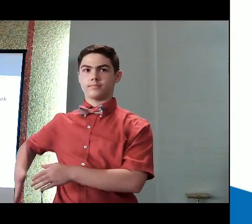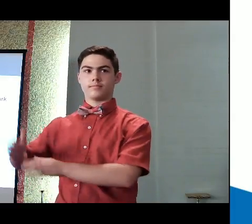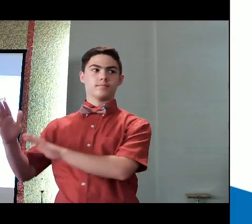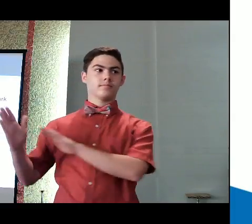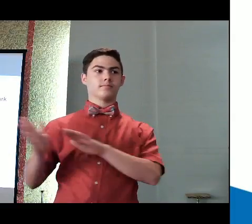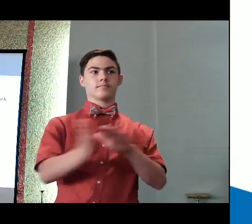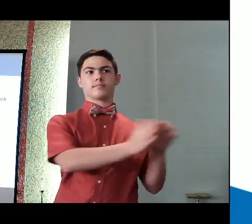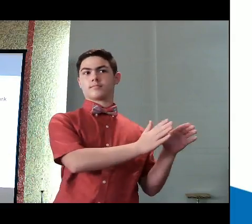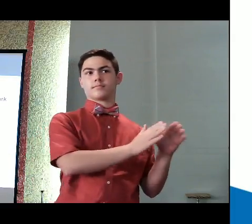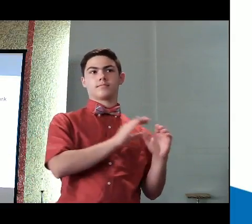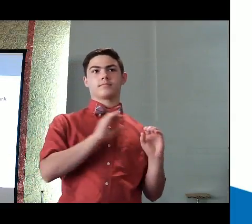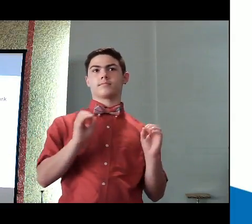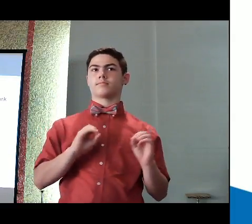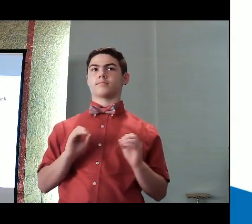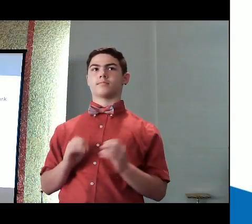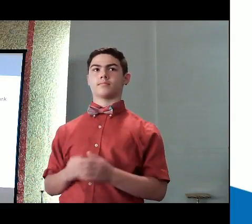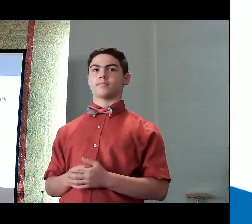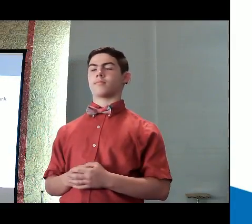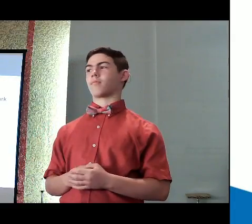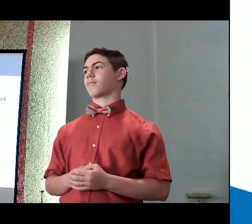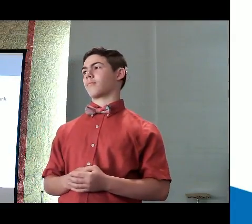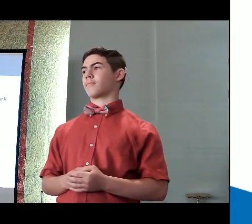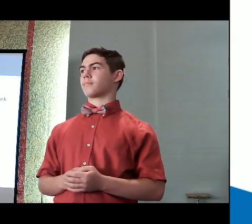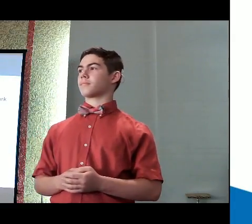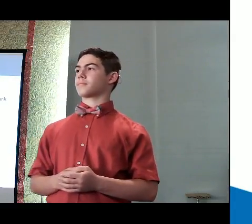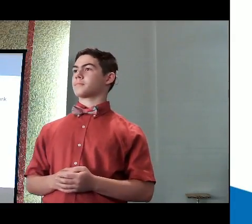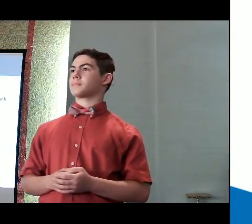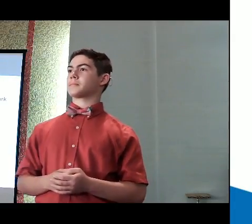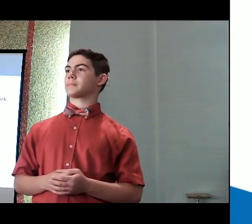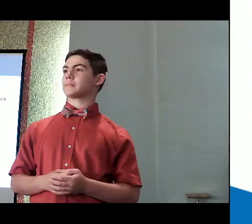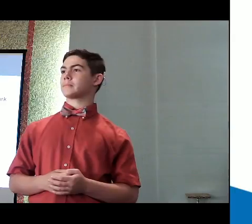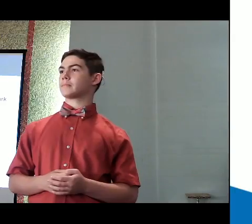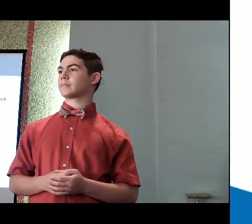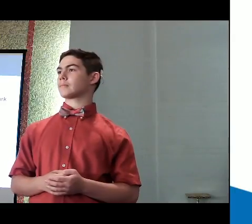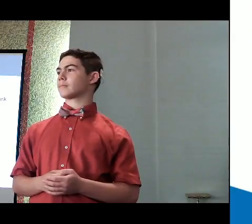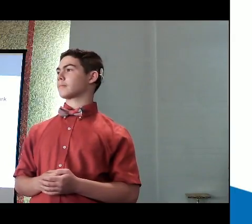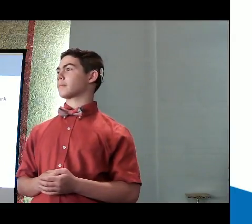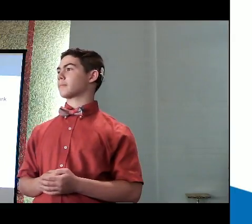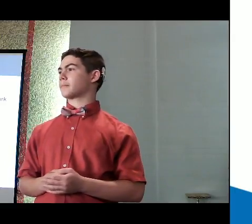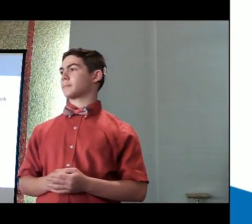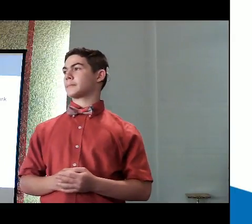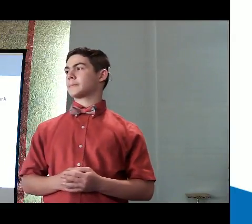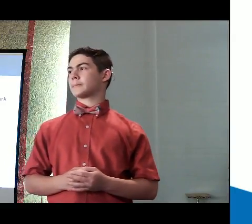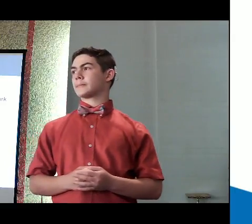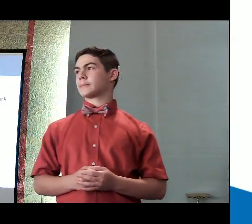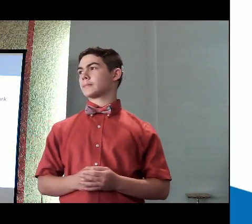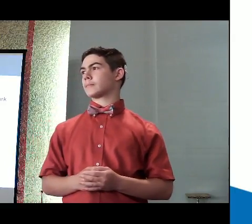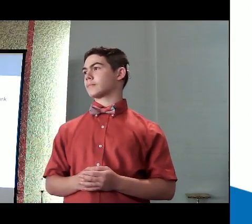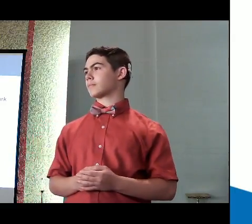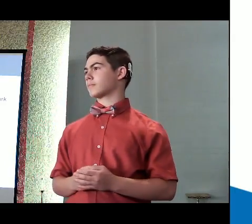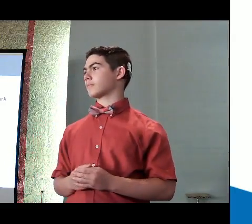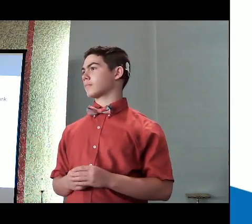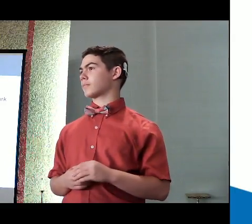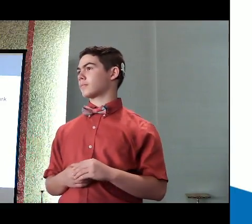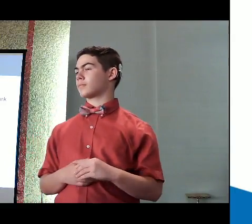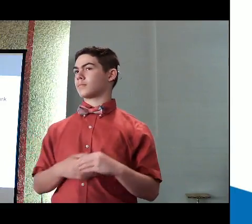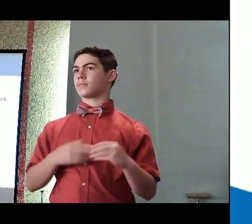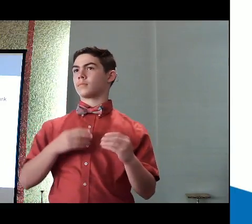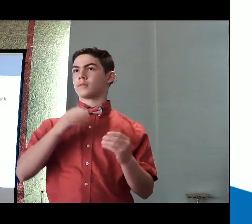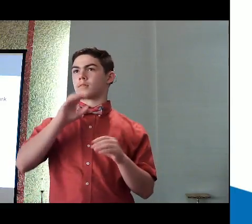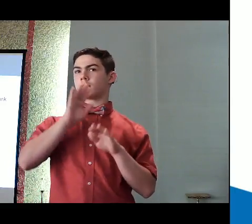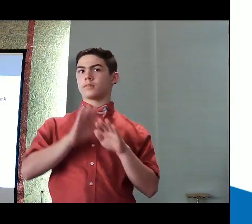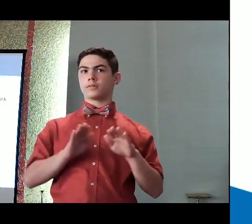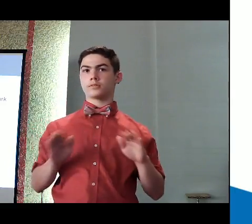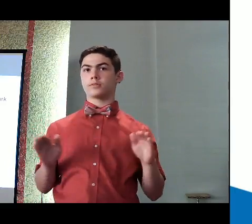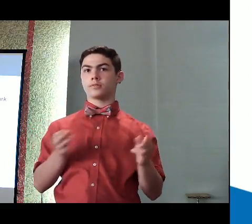to the AV crew. They're really doing a lot of great things, and we want to, you know, honor that request by them. Last thing, the children's ministry meeting is canceled for